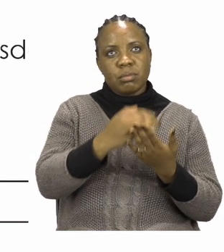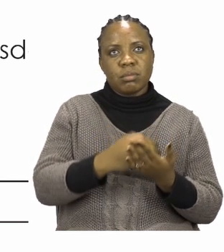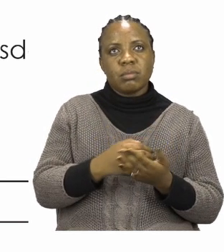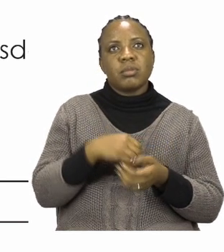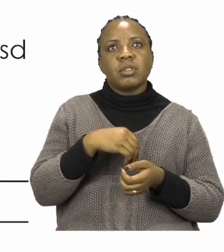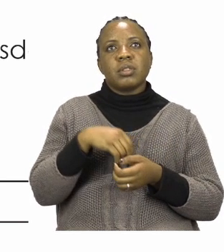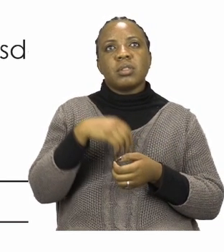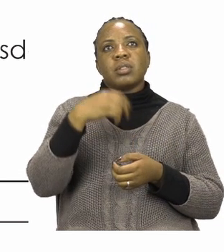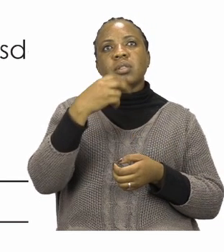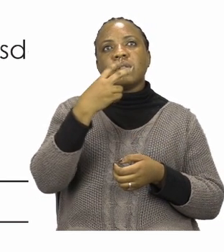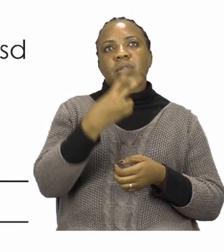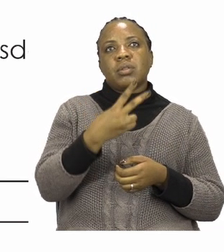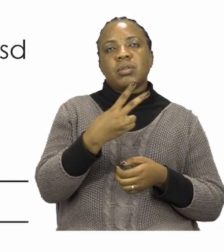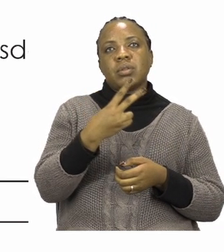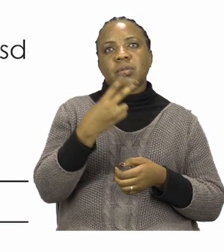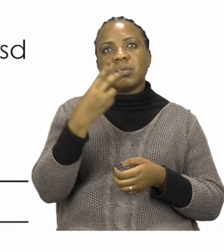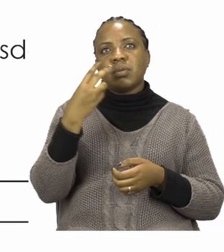bottles.